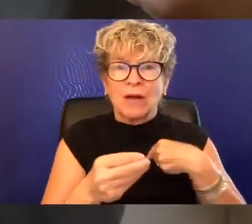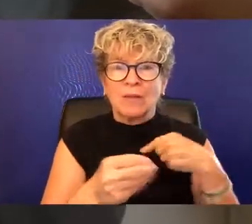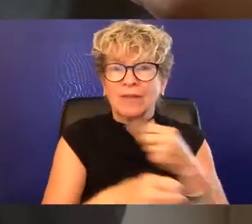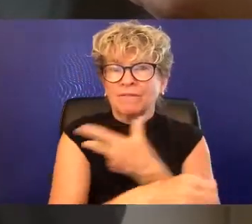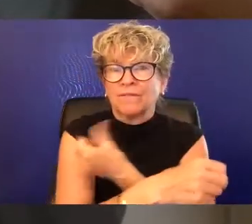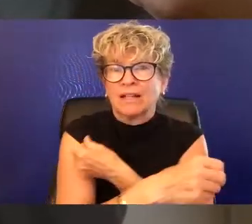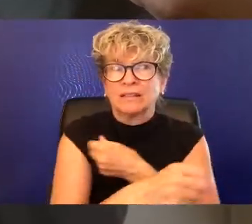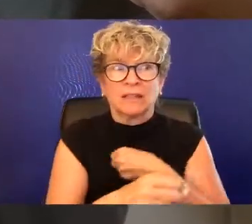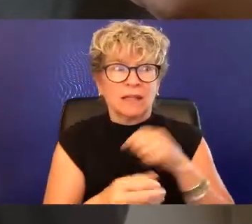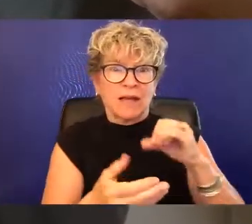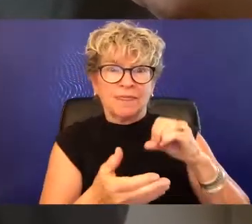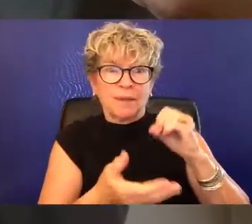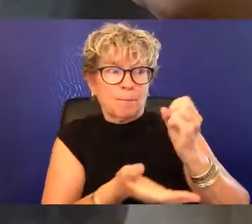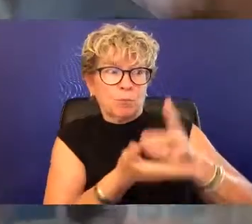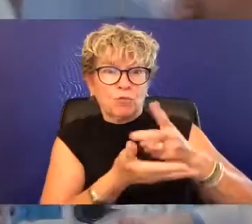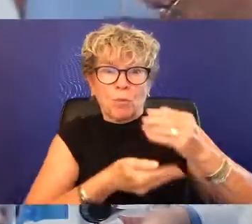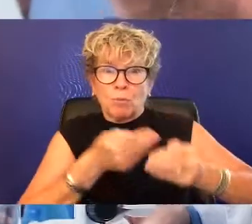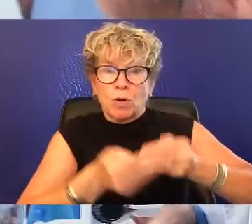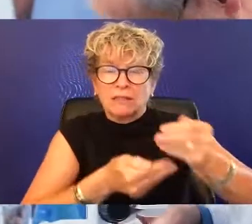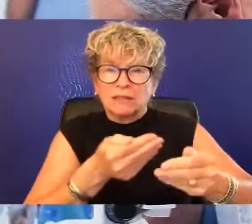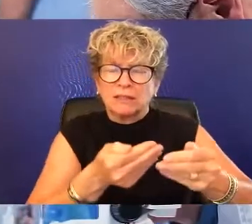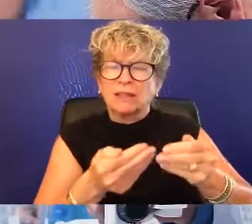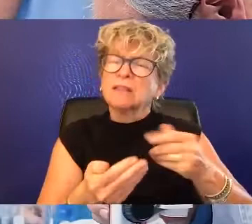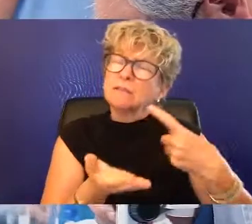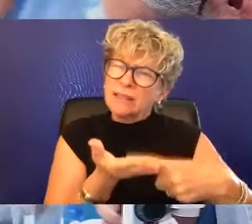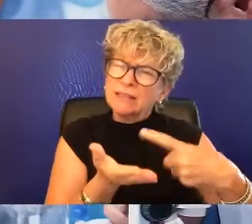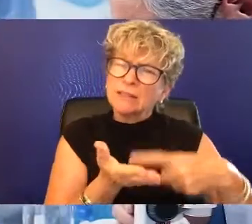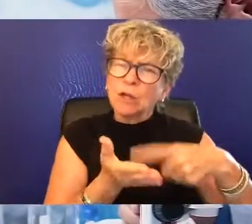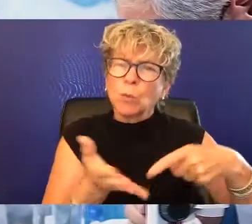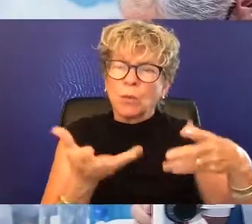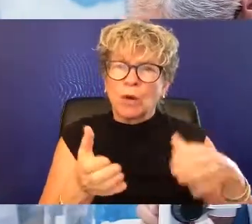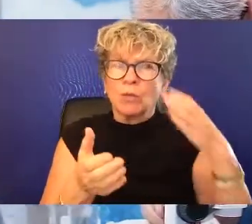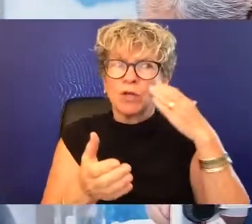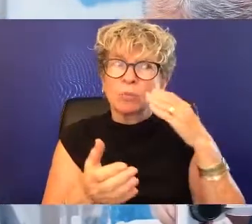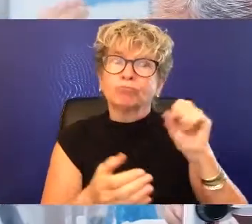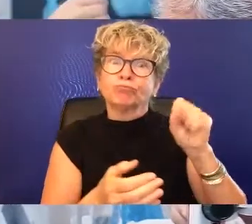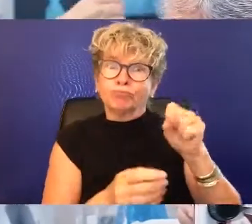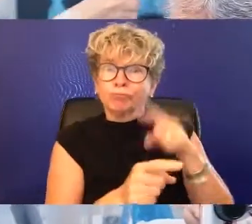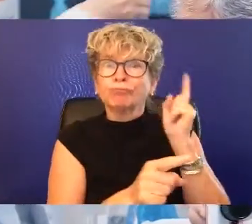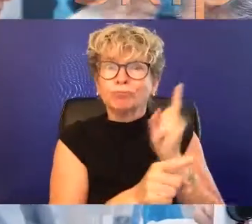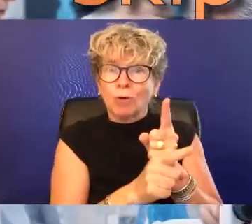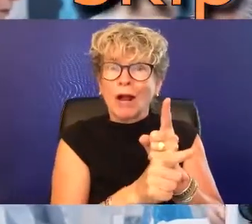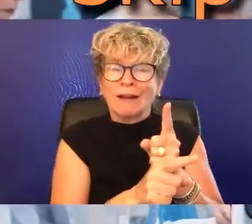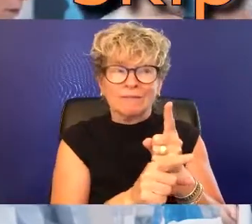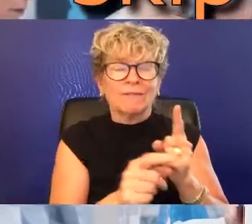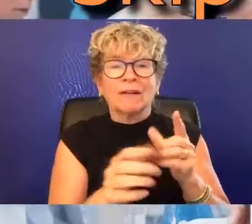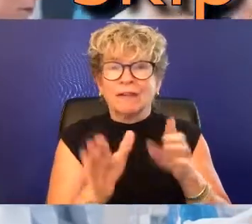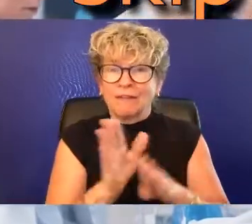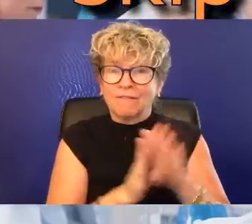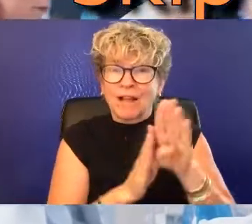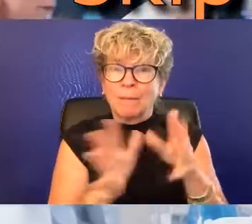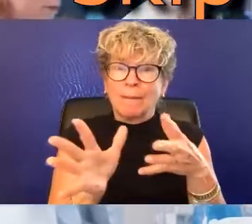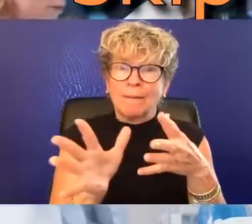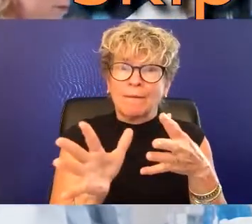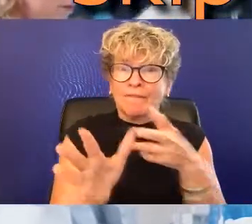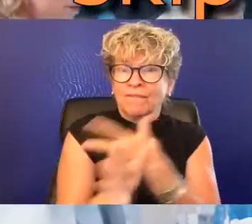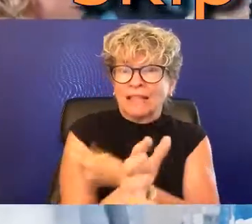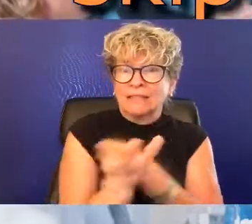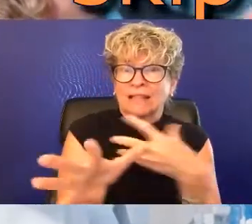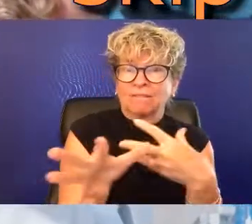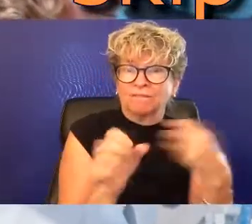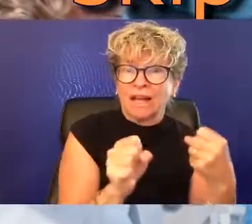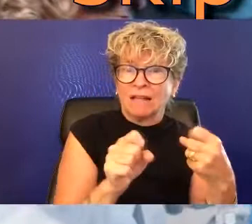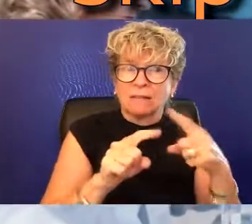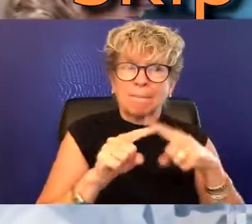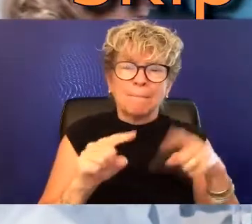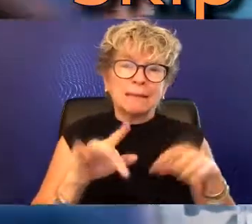and vaccine approval process. Let's talk about what we know. The COVID-19 vaccination was fast, but